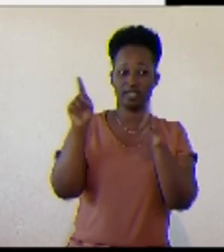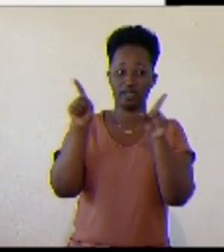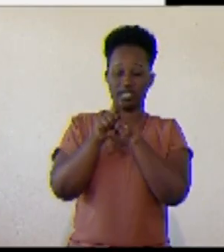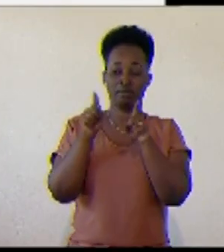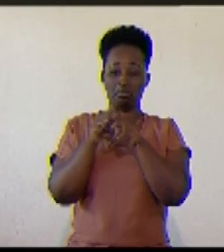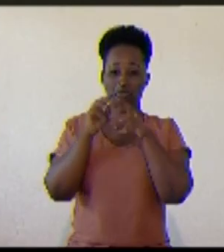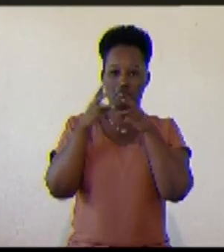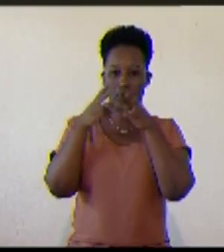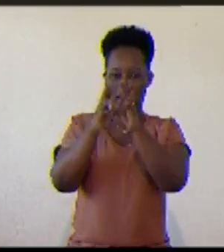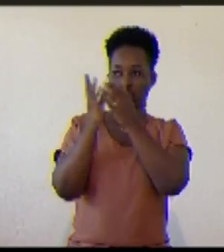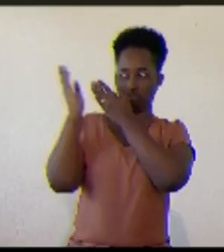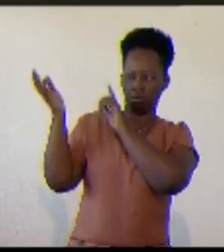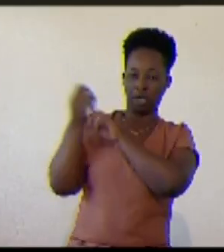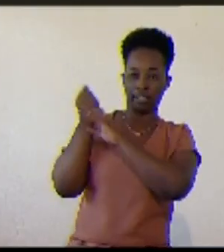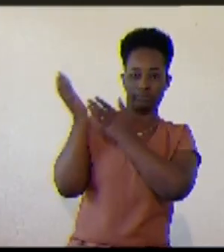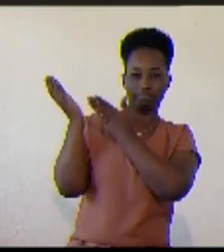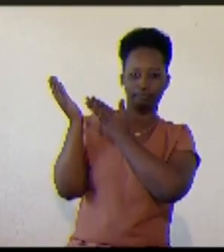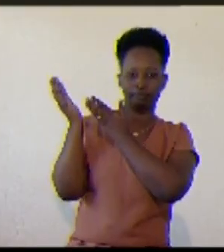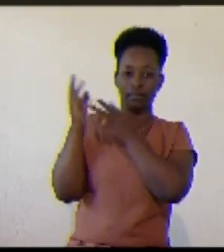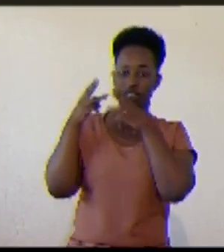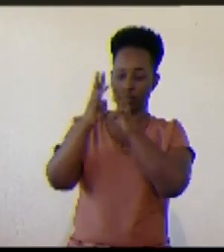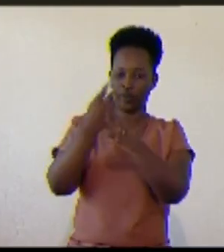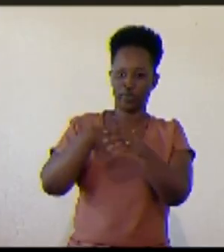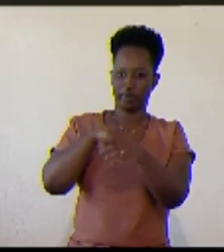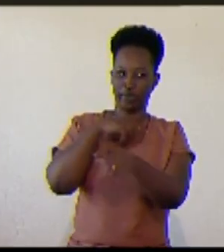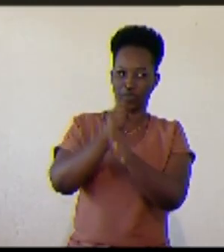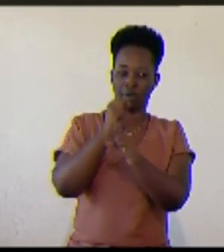you will go about it. The way we have done